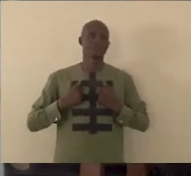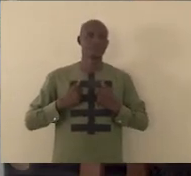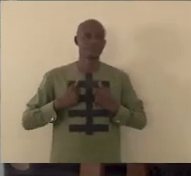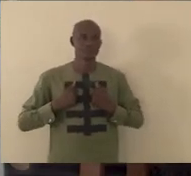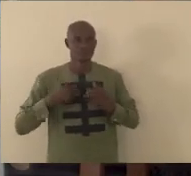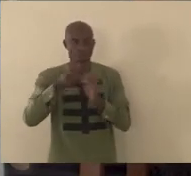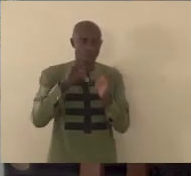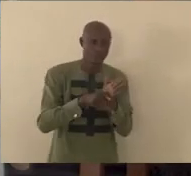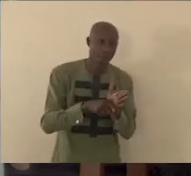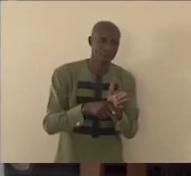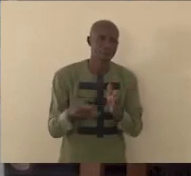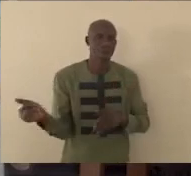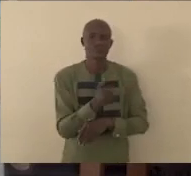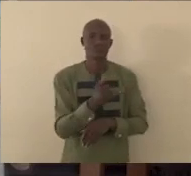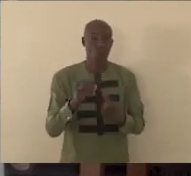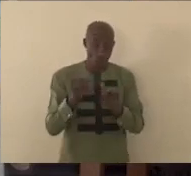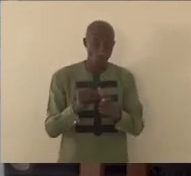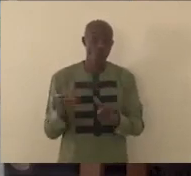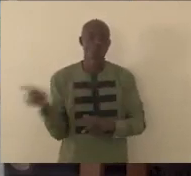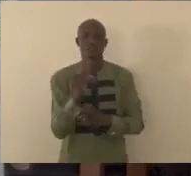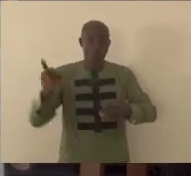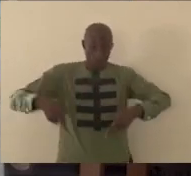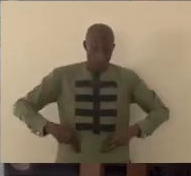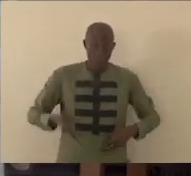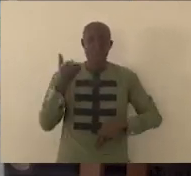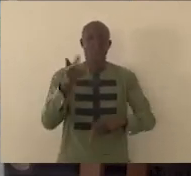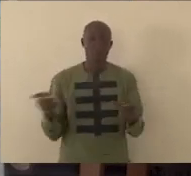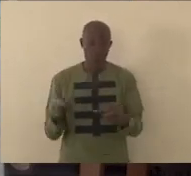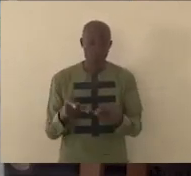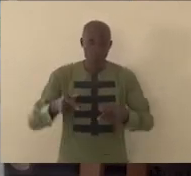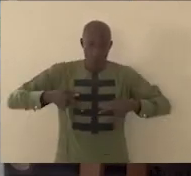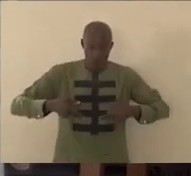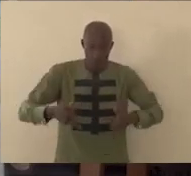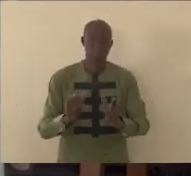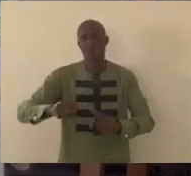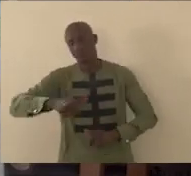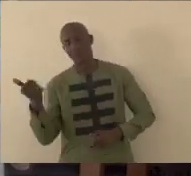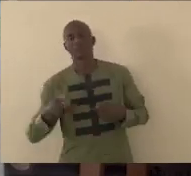policy, or they should resign their positions and let other people try.